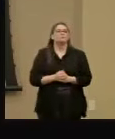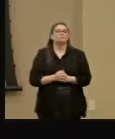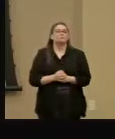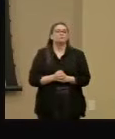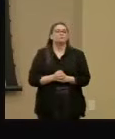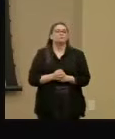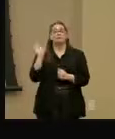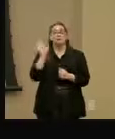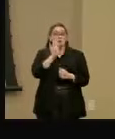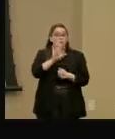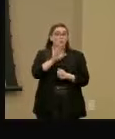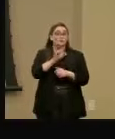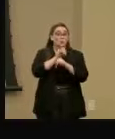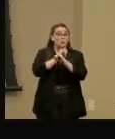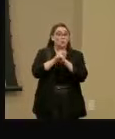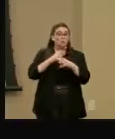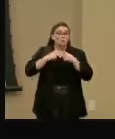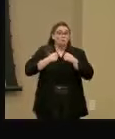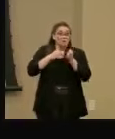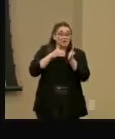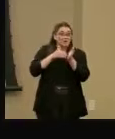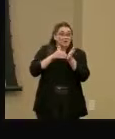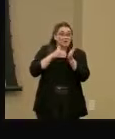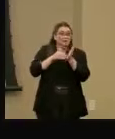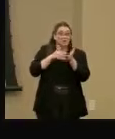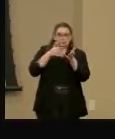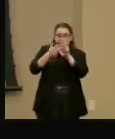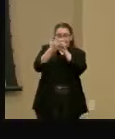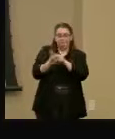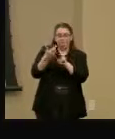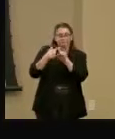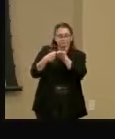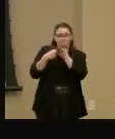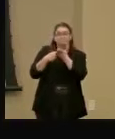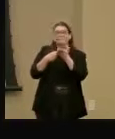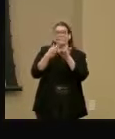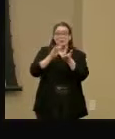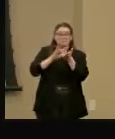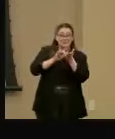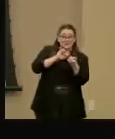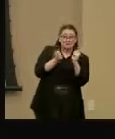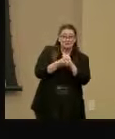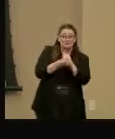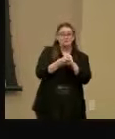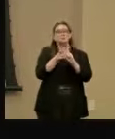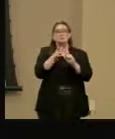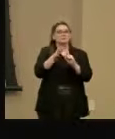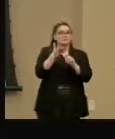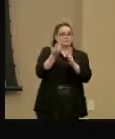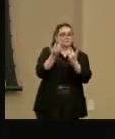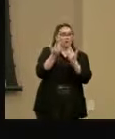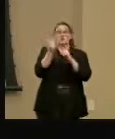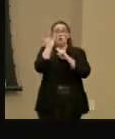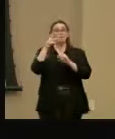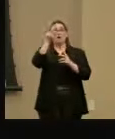there, discuss this with your rheumatologist before you make any medication changes. So if something here says, oh my gosh, I need to stop